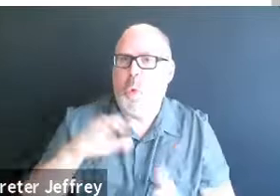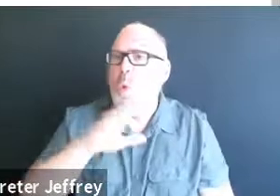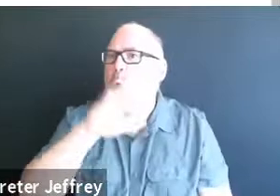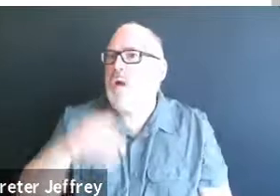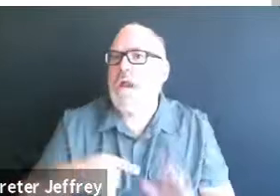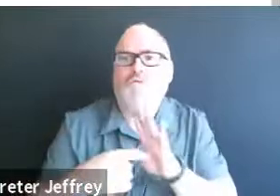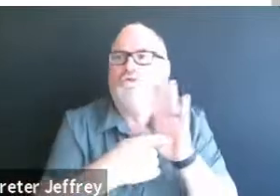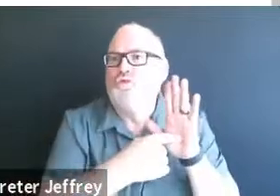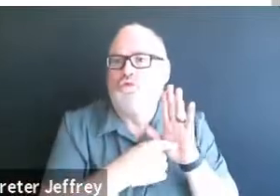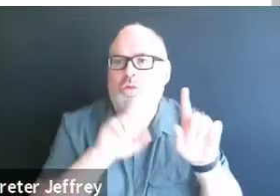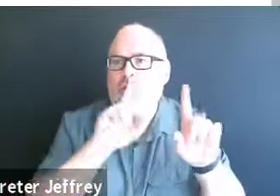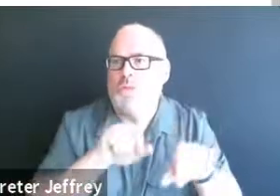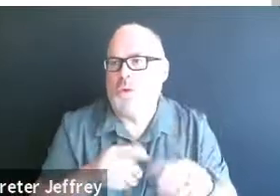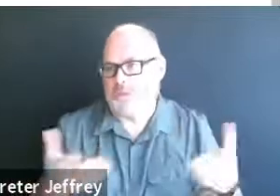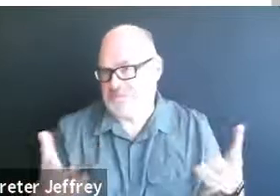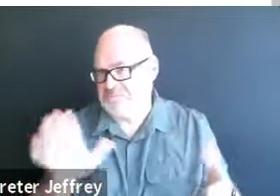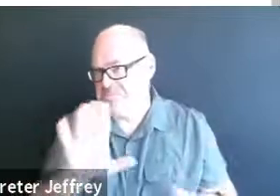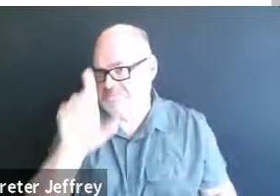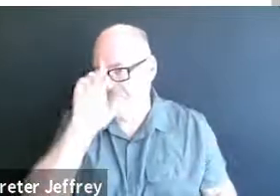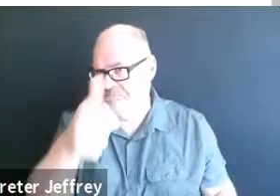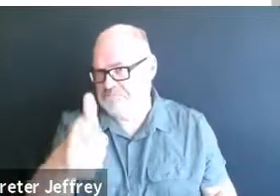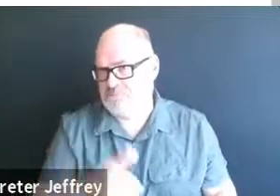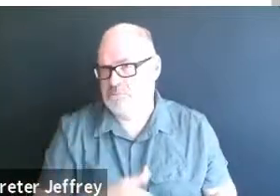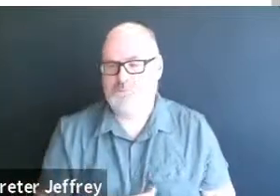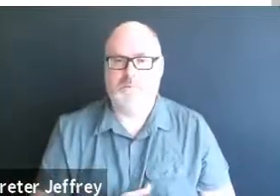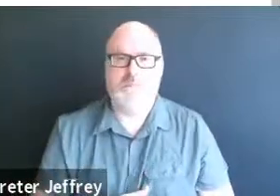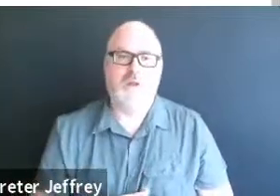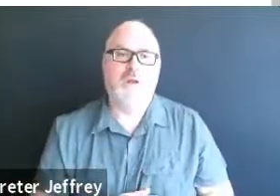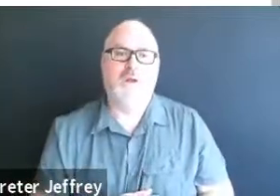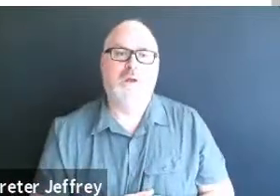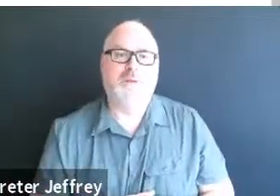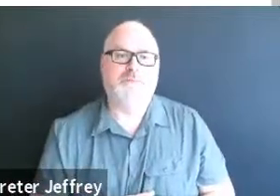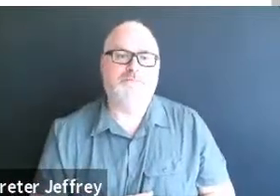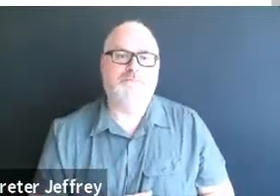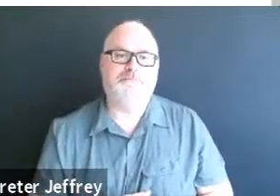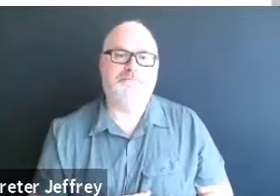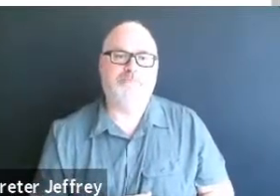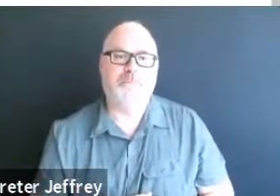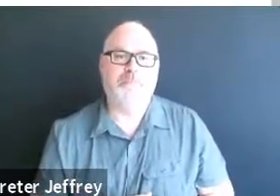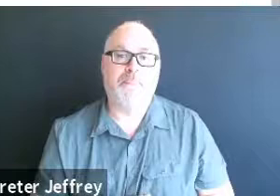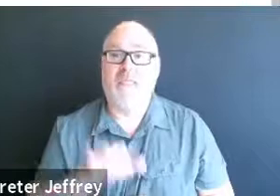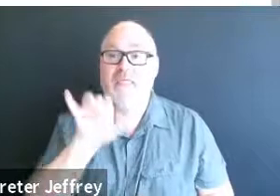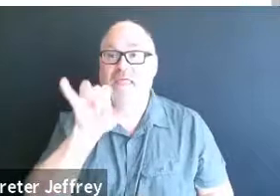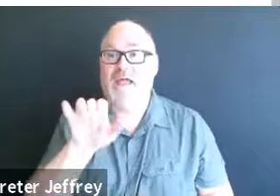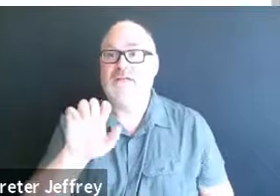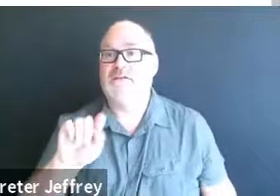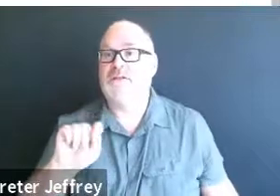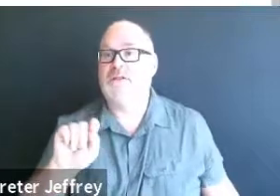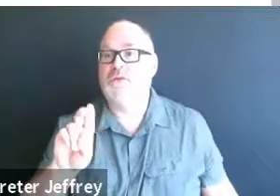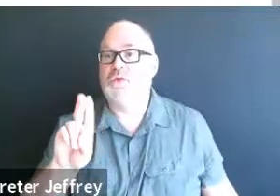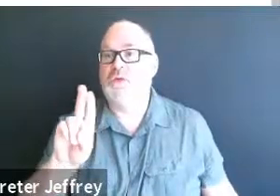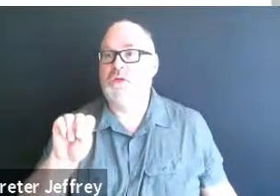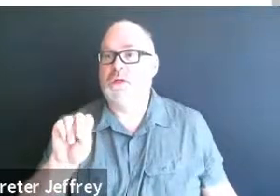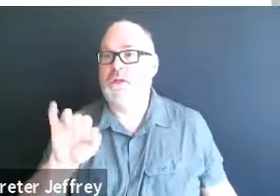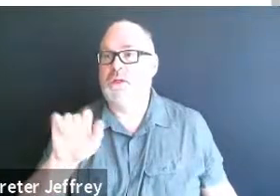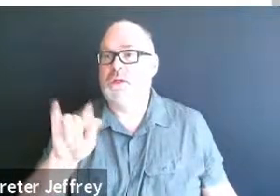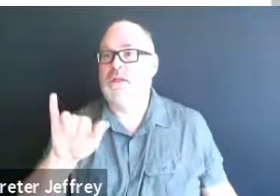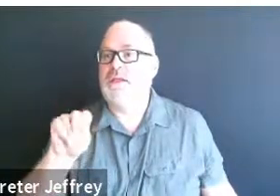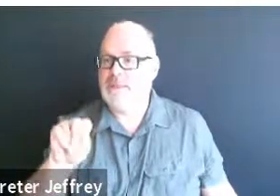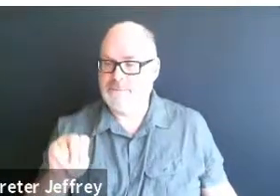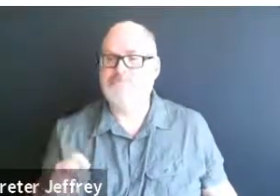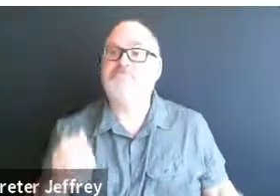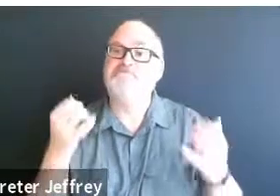due date, or never show them the similarity report? That's up to you as the instructor. And that is